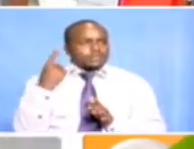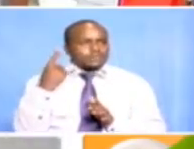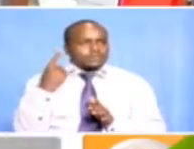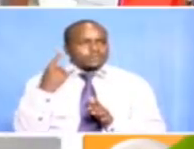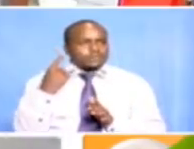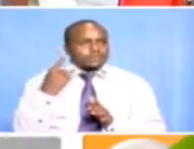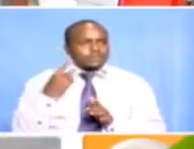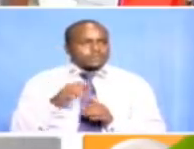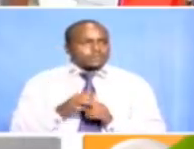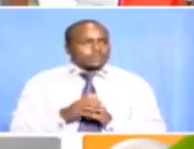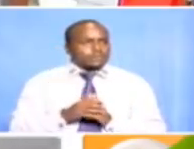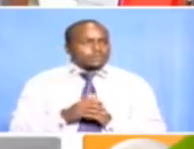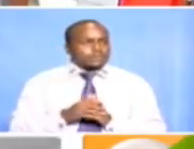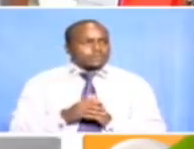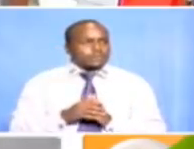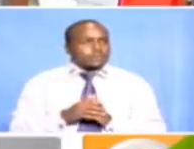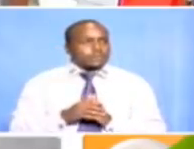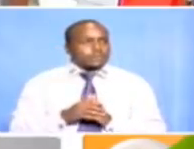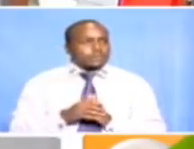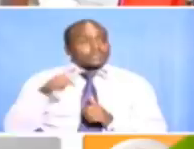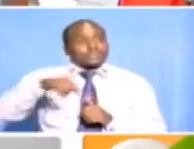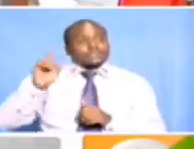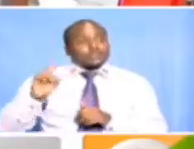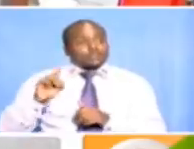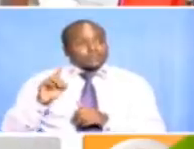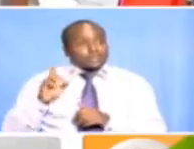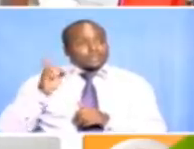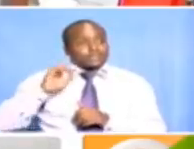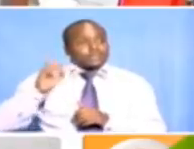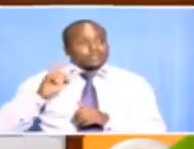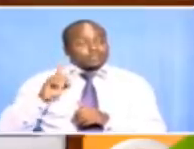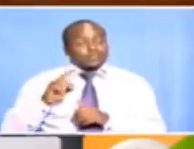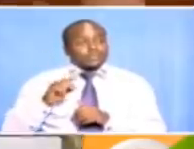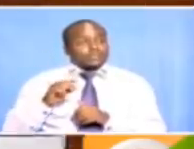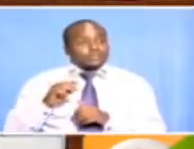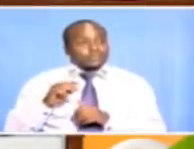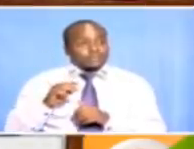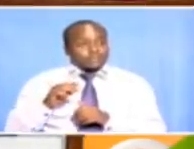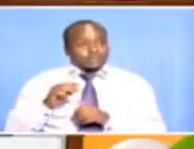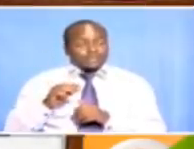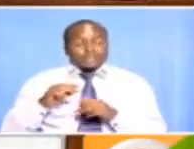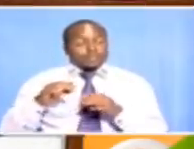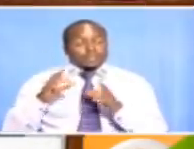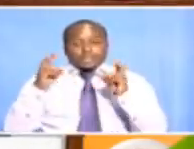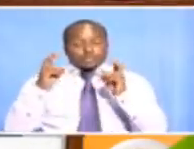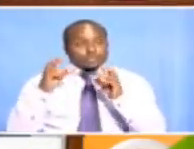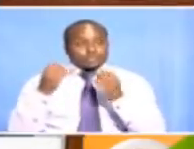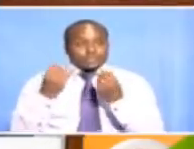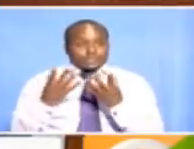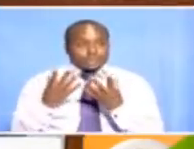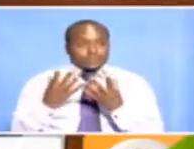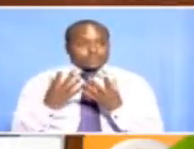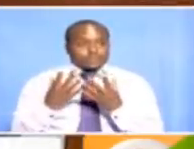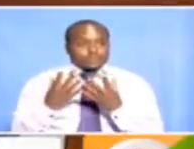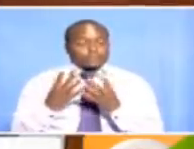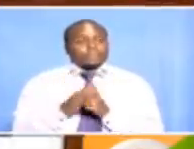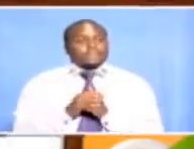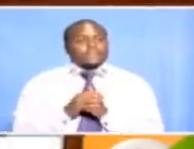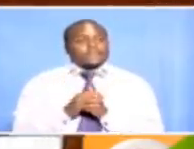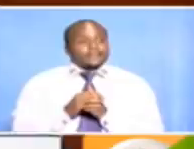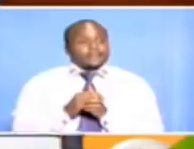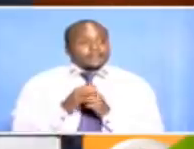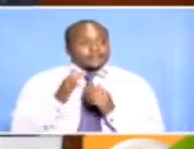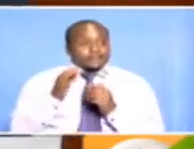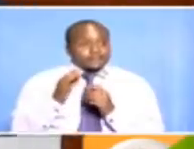saying this this is Nairobi. Nairobi County is a controversy county, a controversial county. You have to be controversial even yourself. Muda kuleta